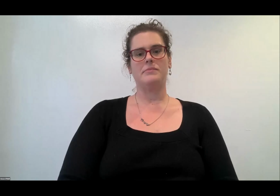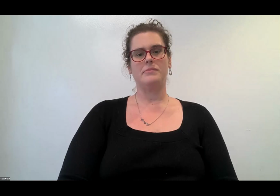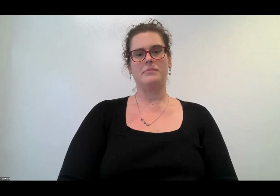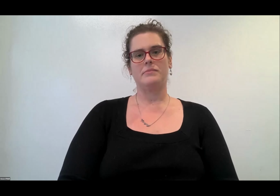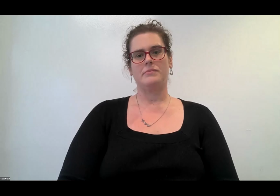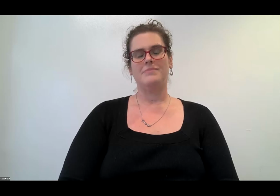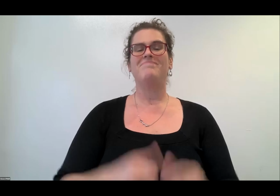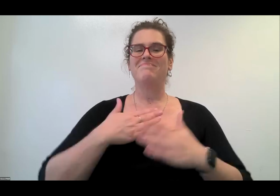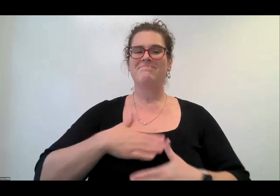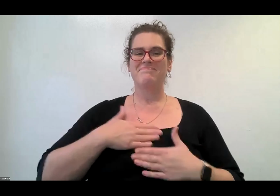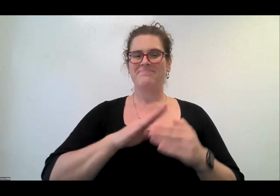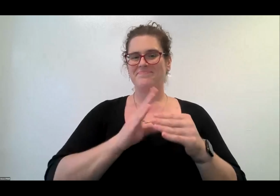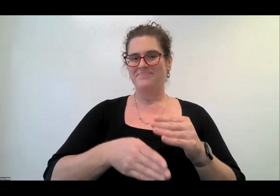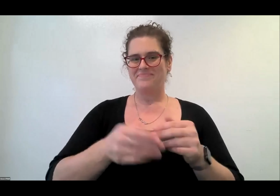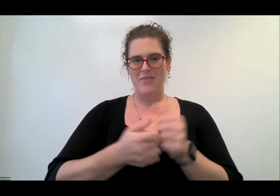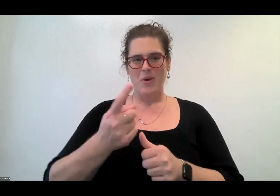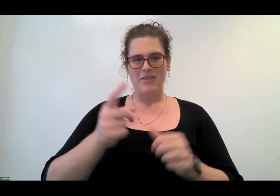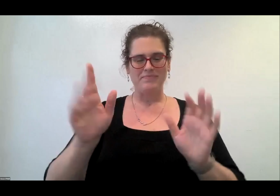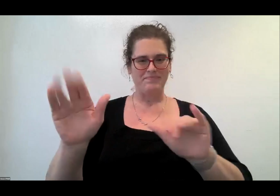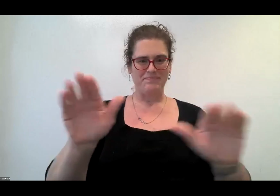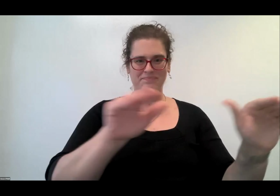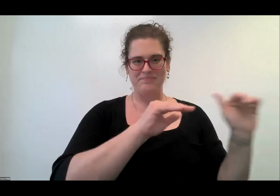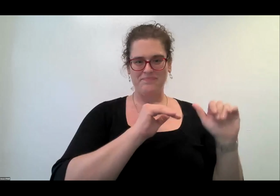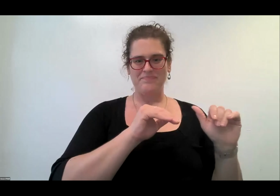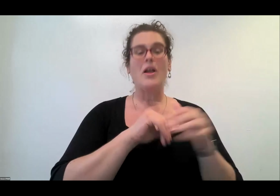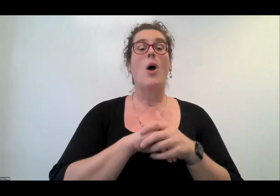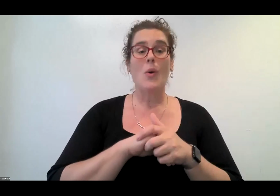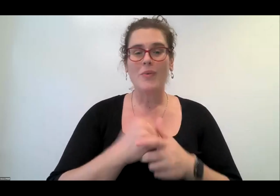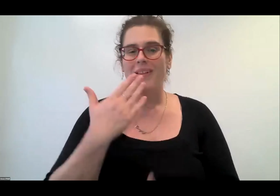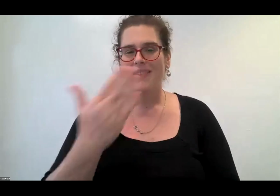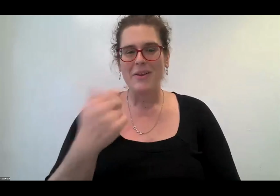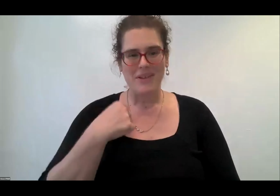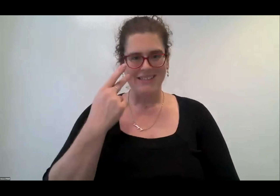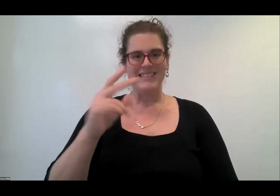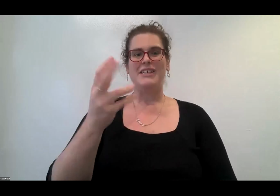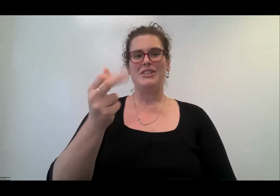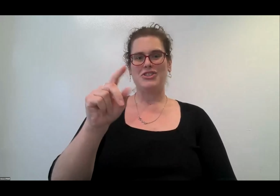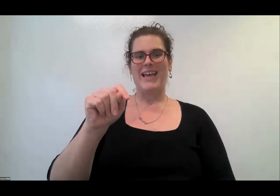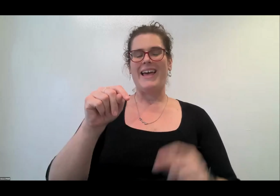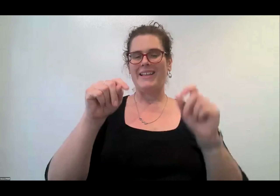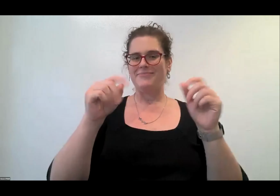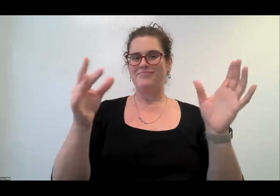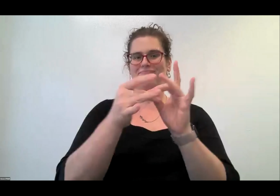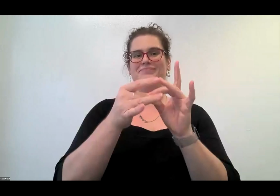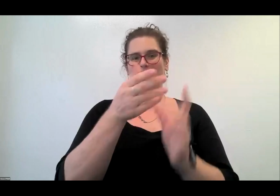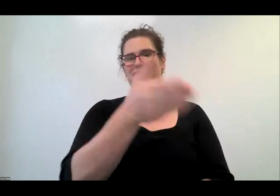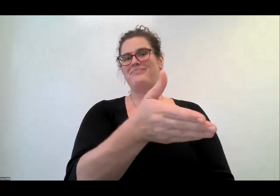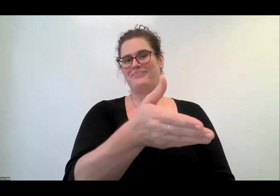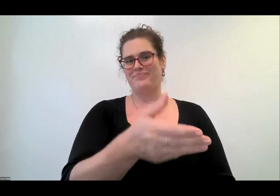Have a great weekend, everyone, and we will, thank you very much. There's a link in the chat